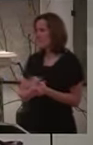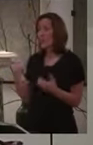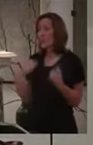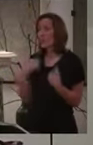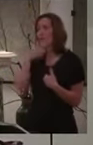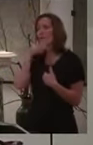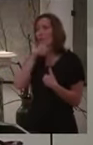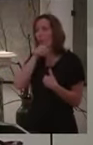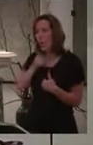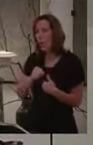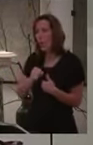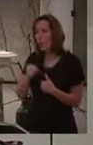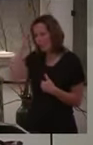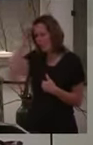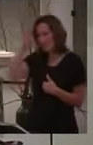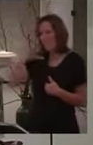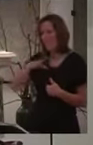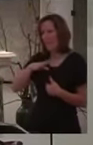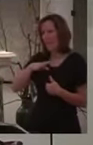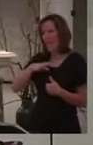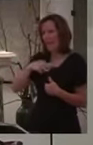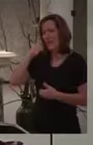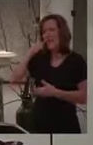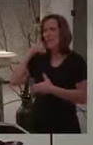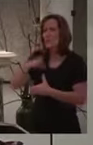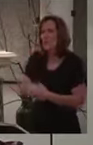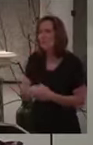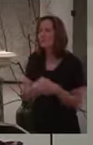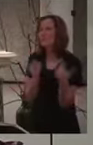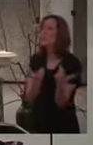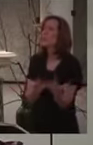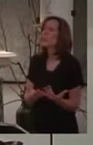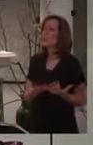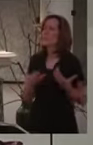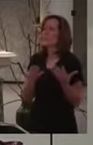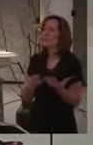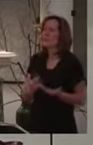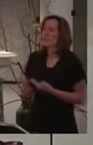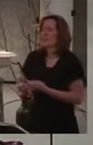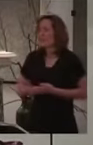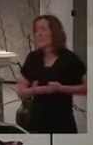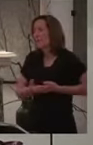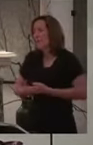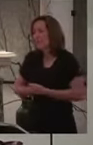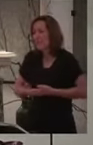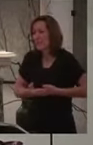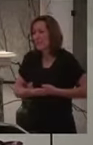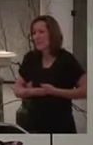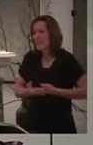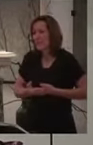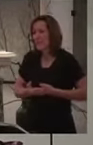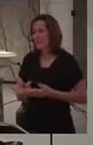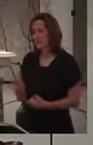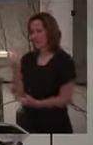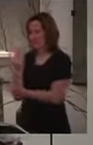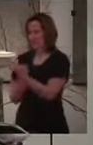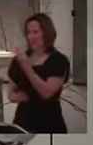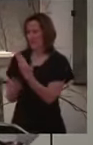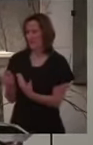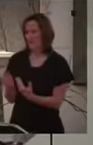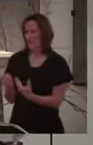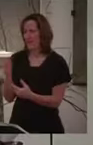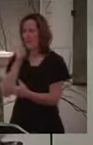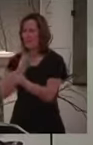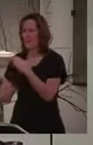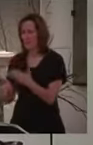We've got an old codger and his over-the-hill wife longing for a child. A fiery